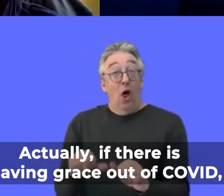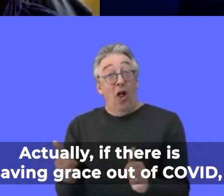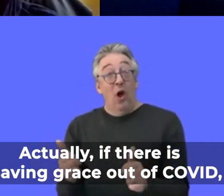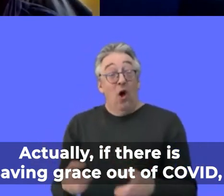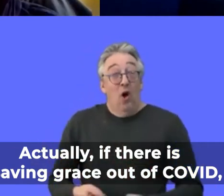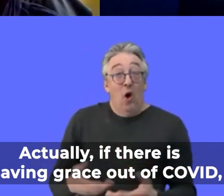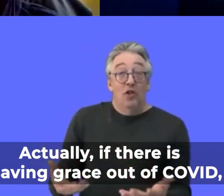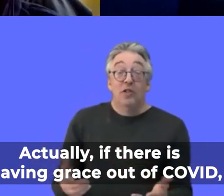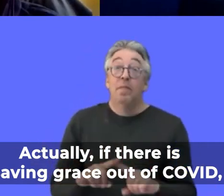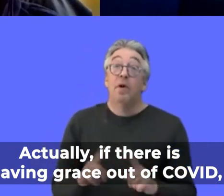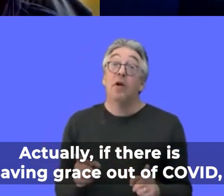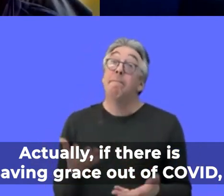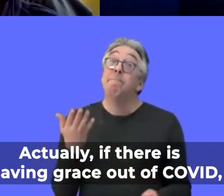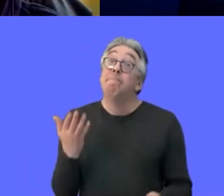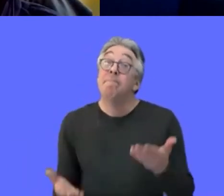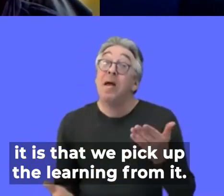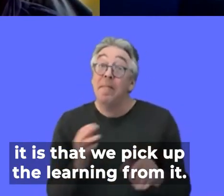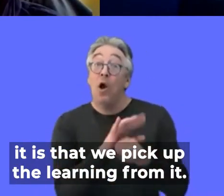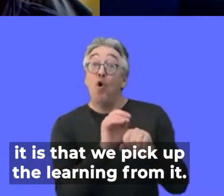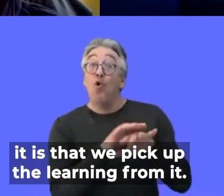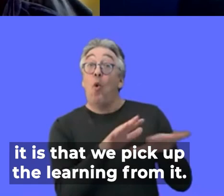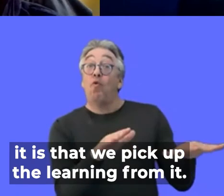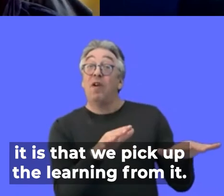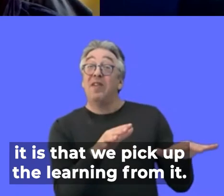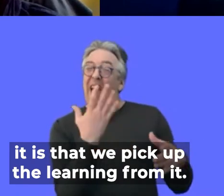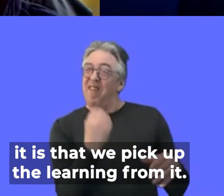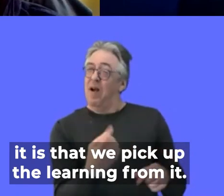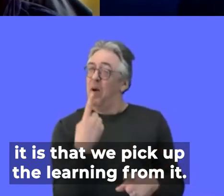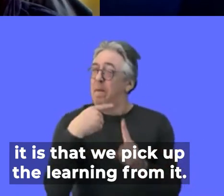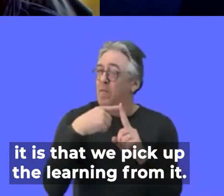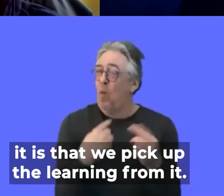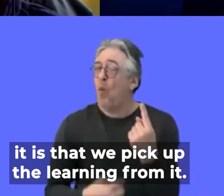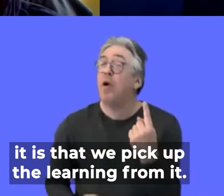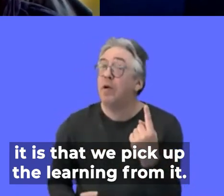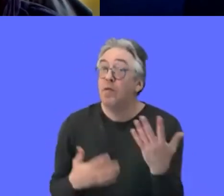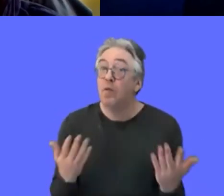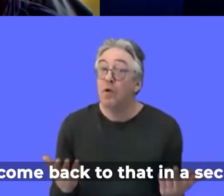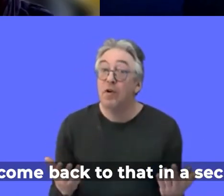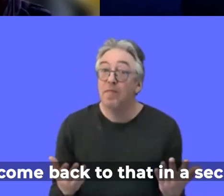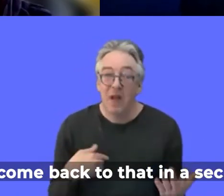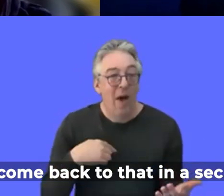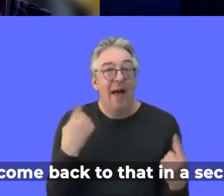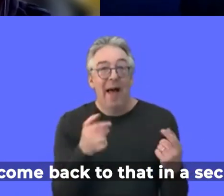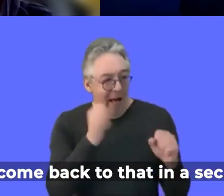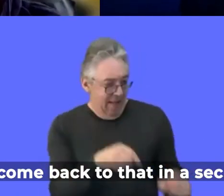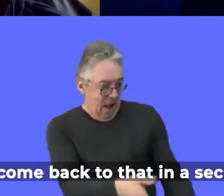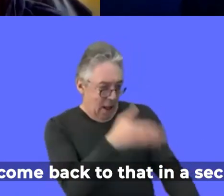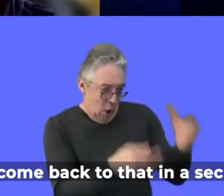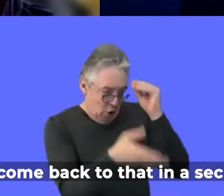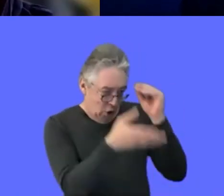saving grace out of COVID, it is that we pick up the learning from it. And I'll come back to that in a sec.